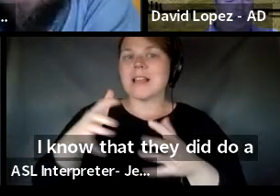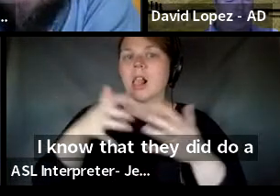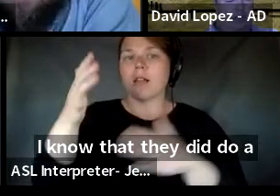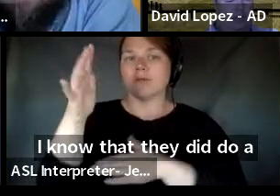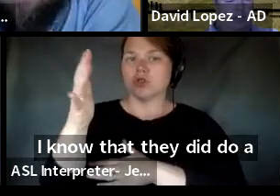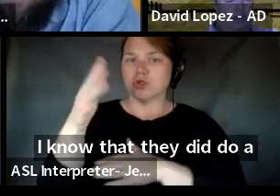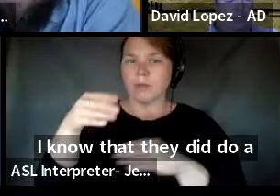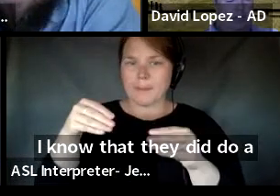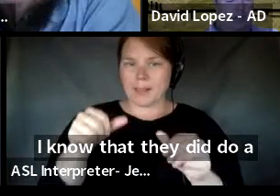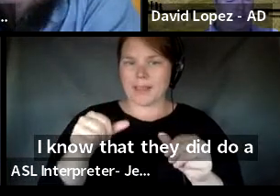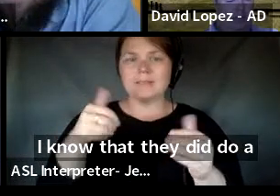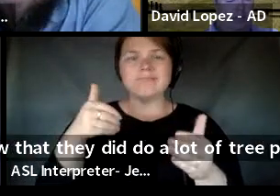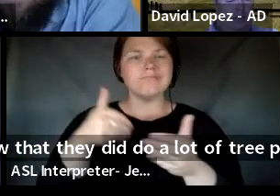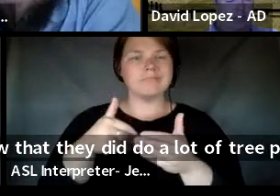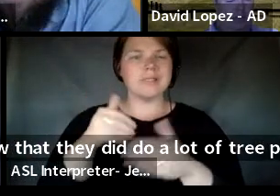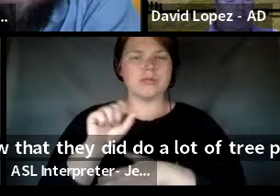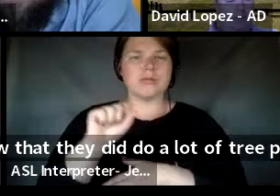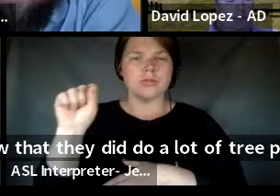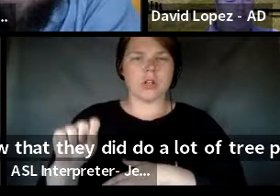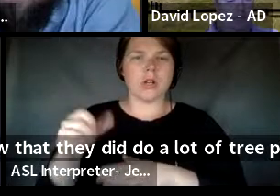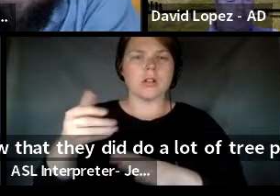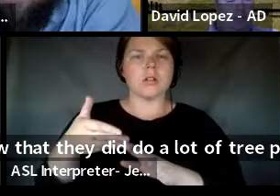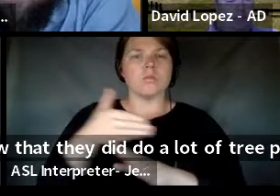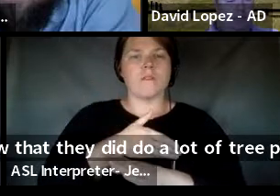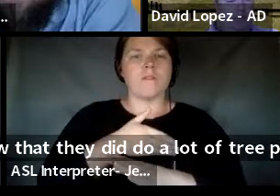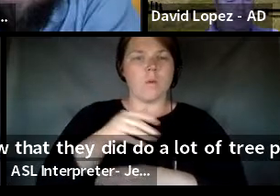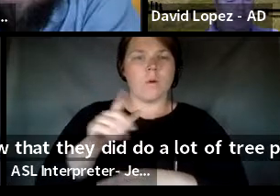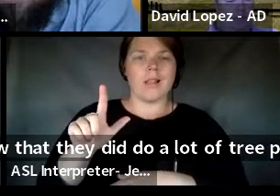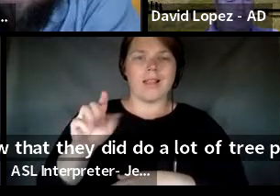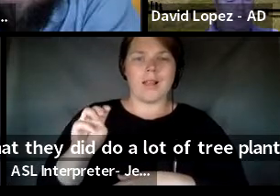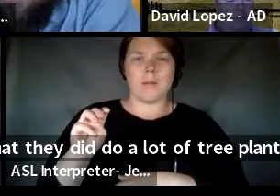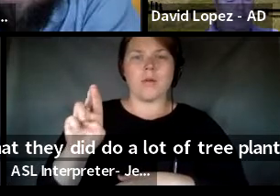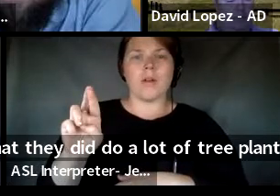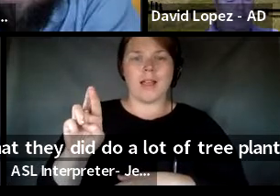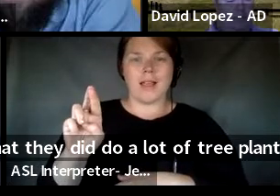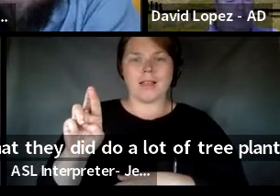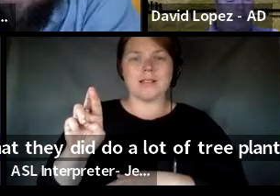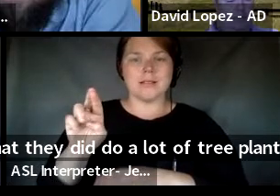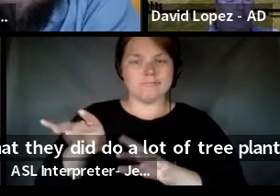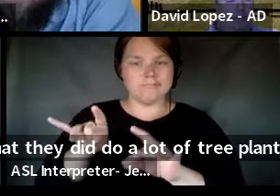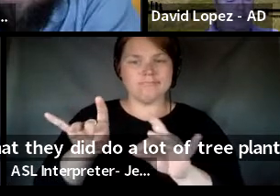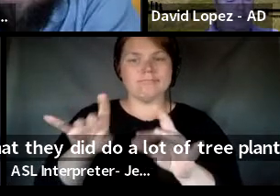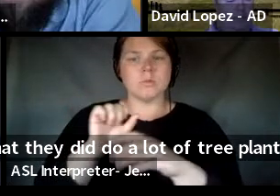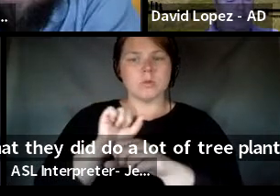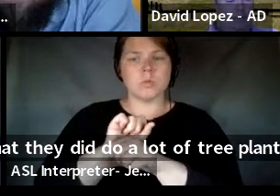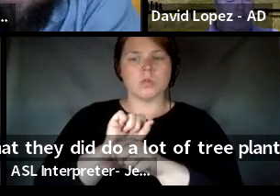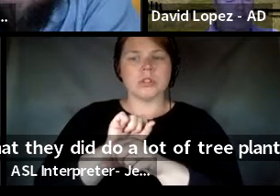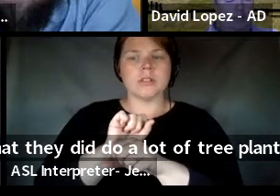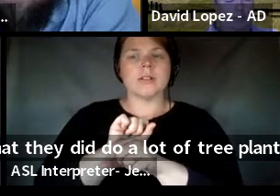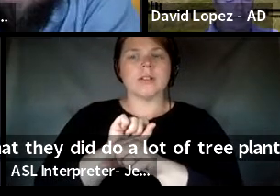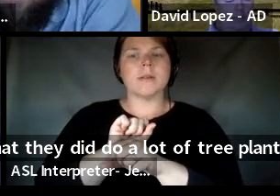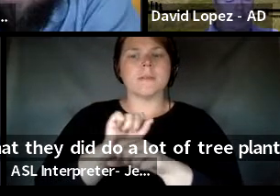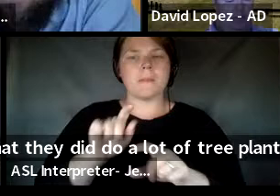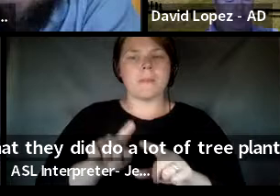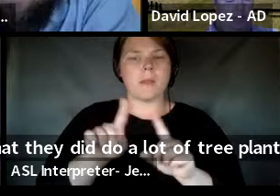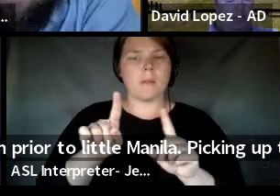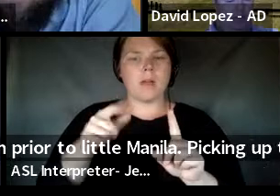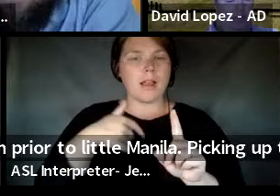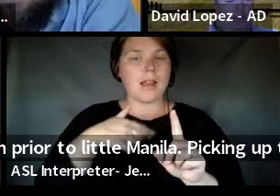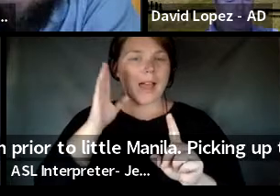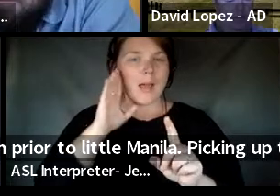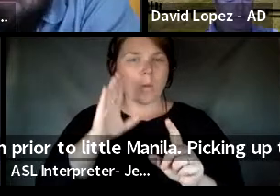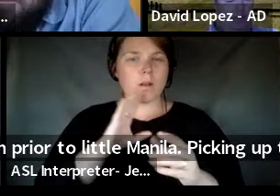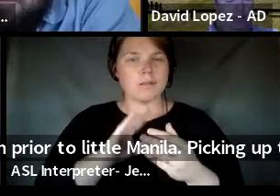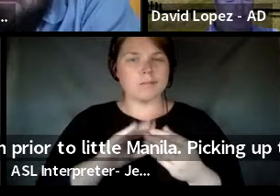in around Stockton prior to Little Manila picking up this work. But I will say